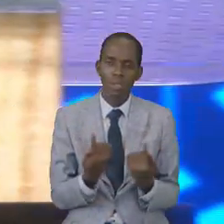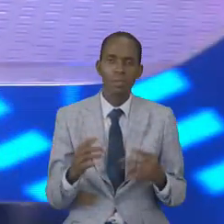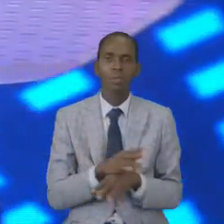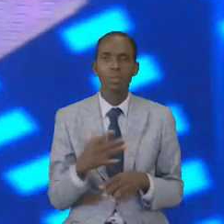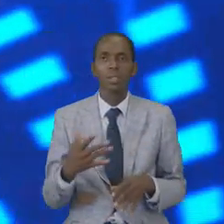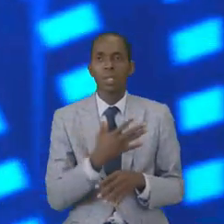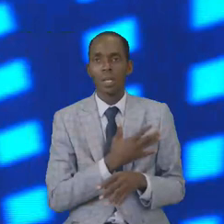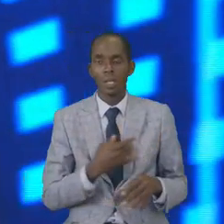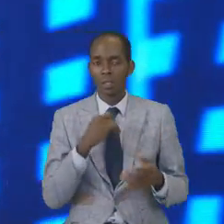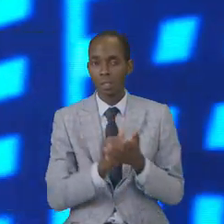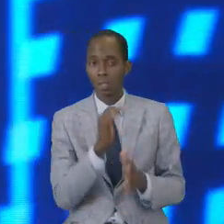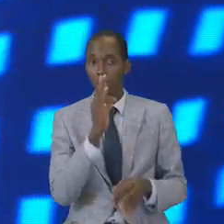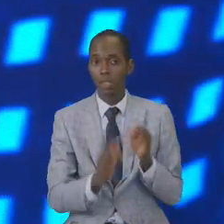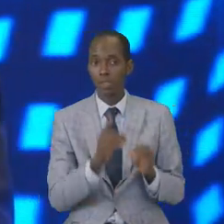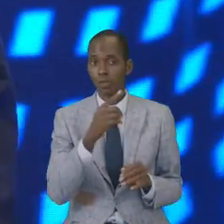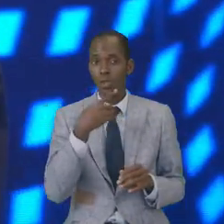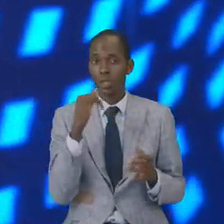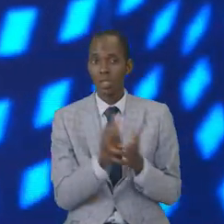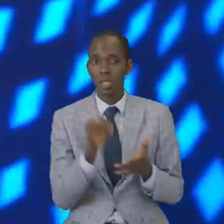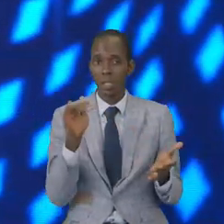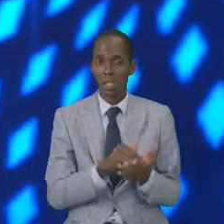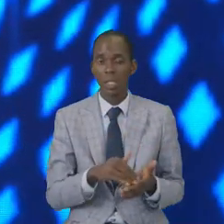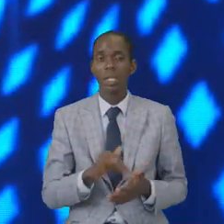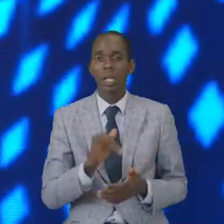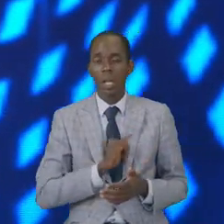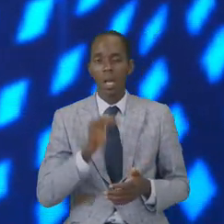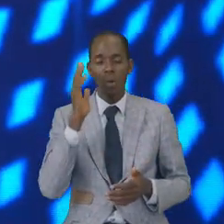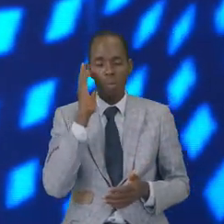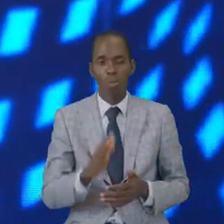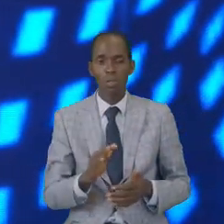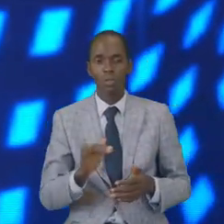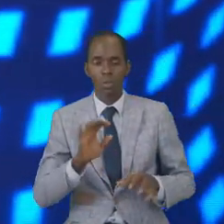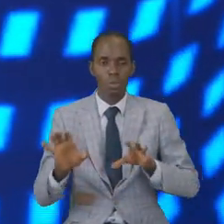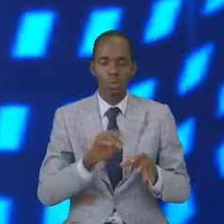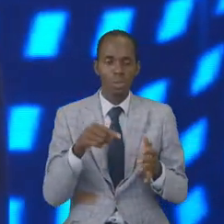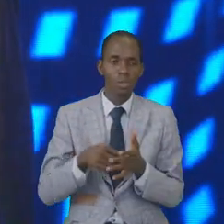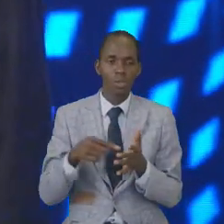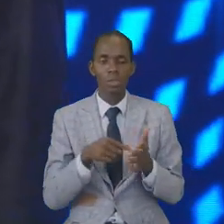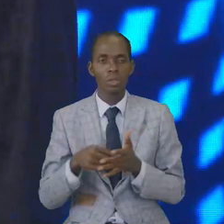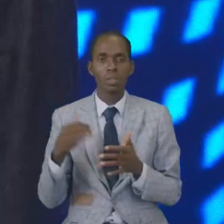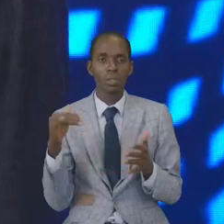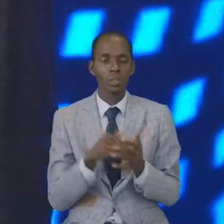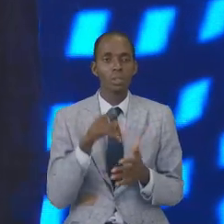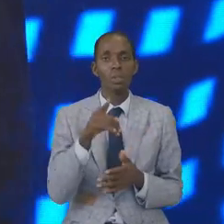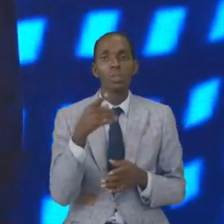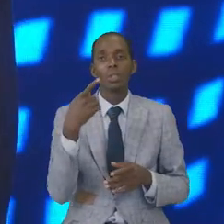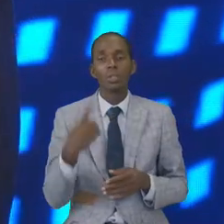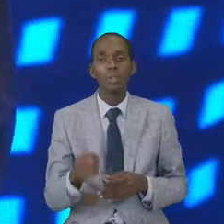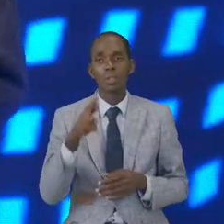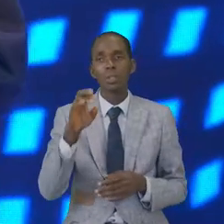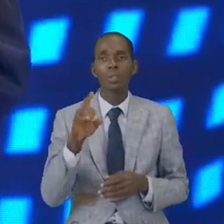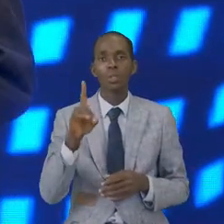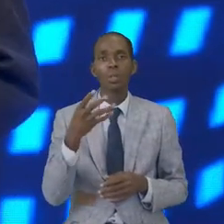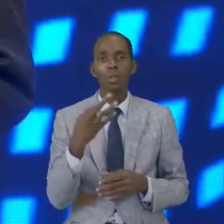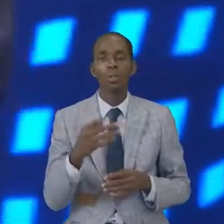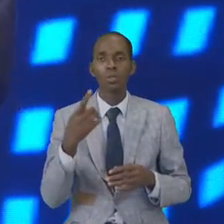and they say, if you say that again, I will apply this on you. The rod of their